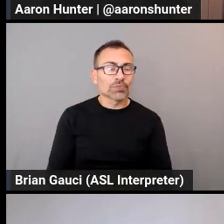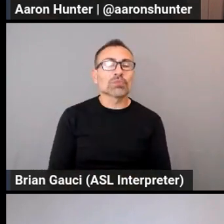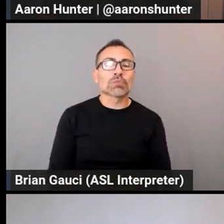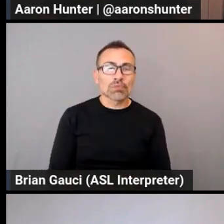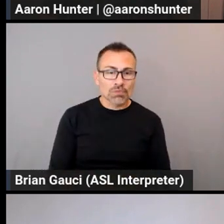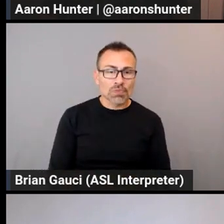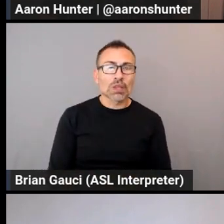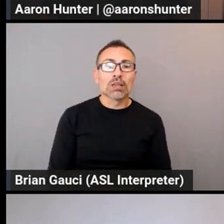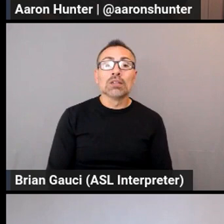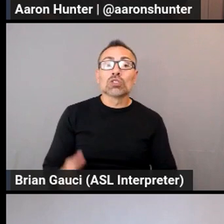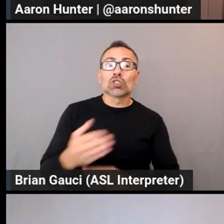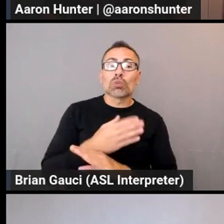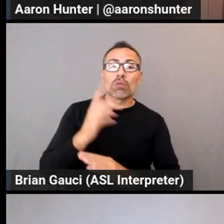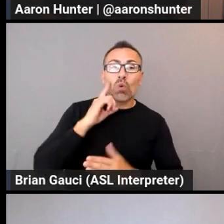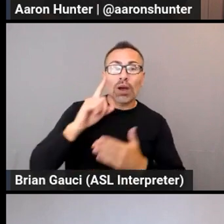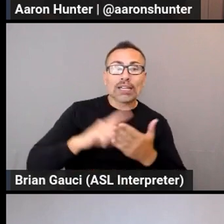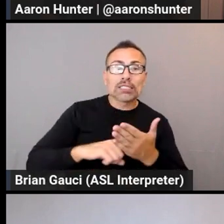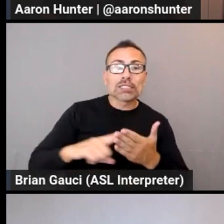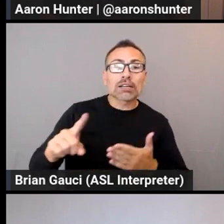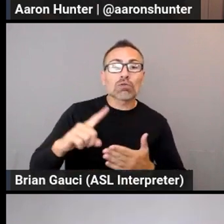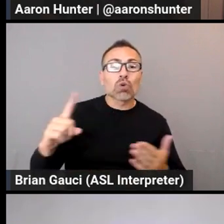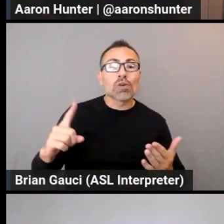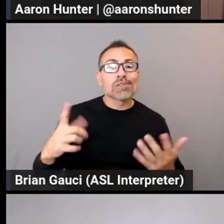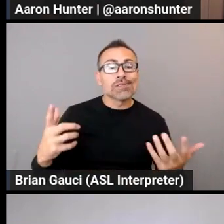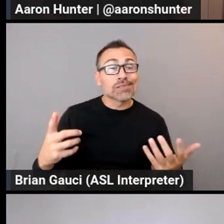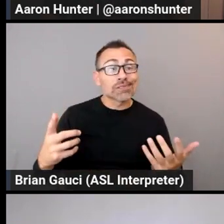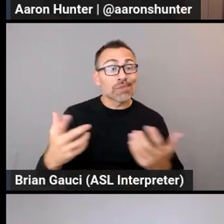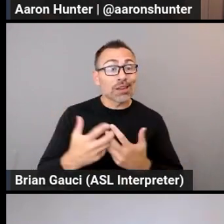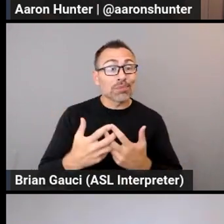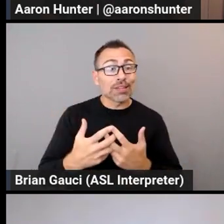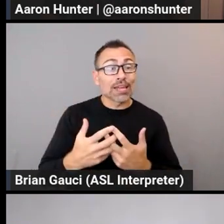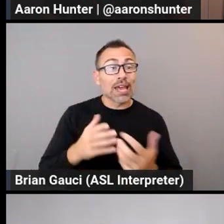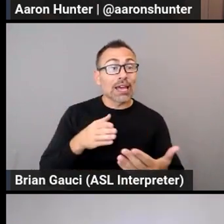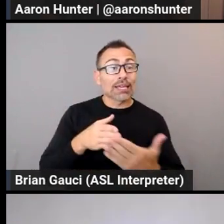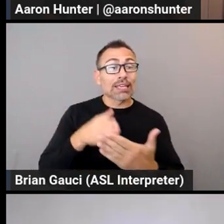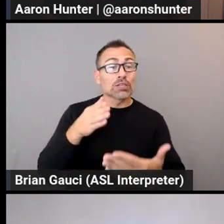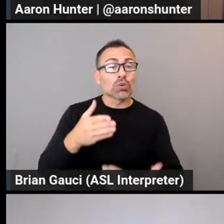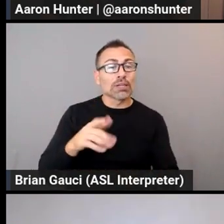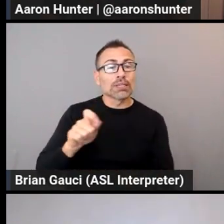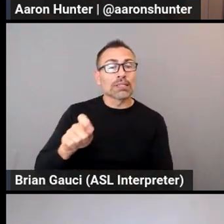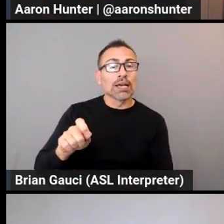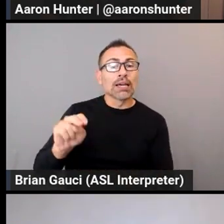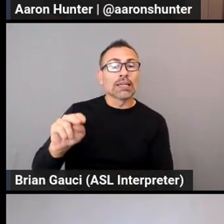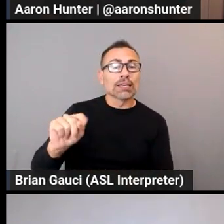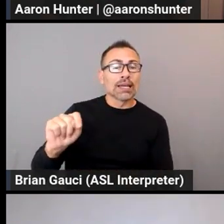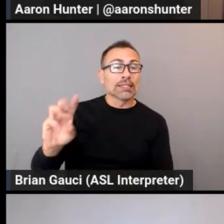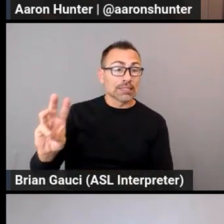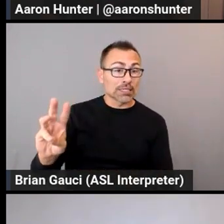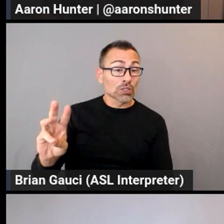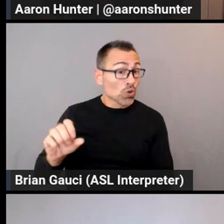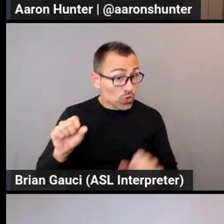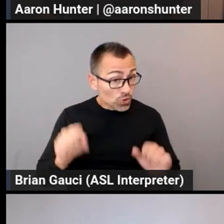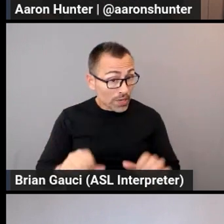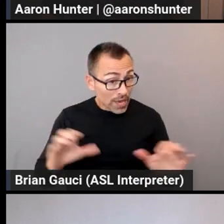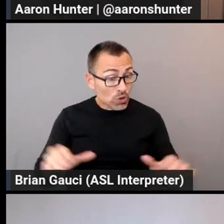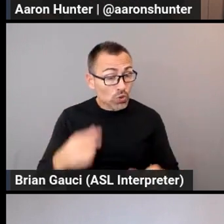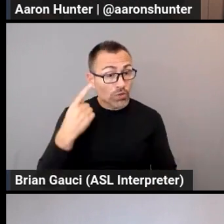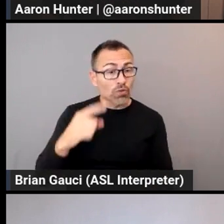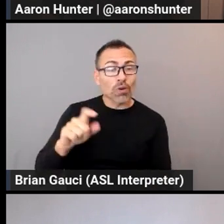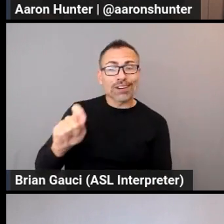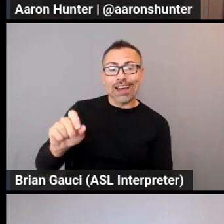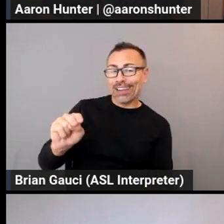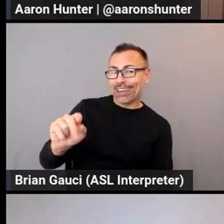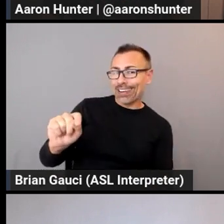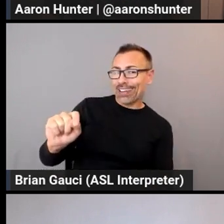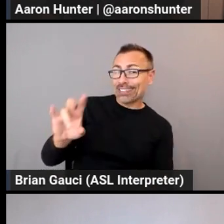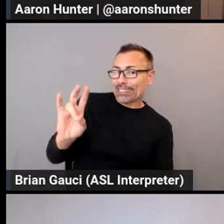for compatibility against .NET 6, because that's my desired version. Now you can also check that for .NET 7, which is the more latest release